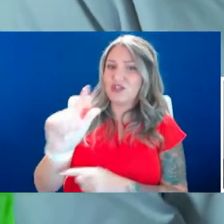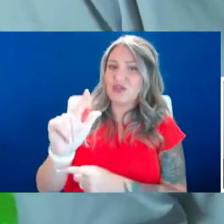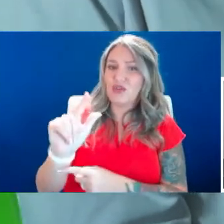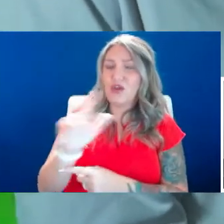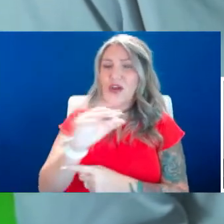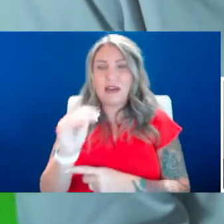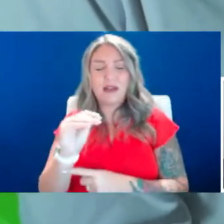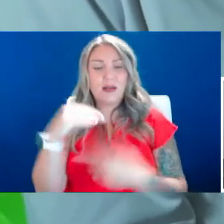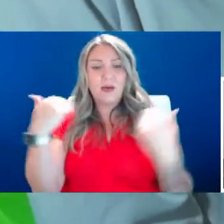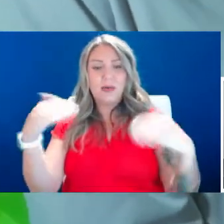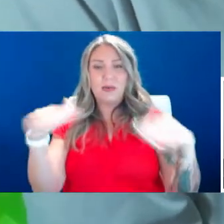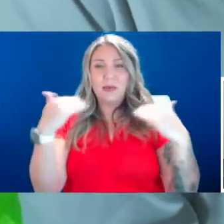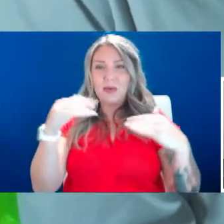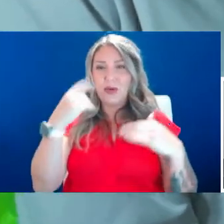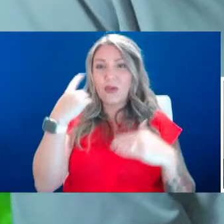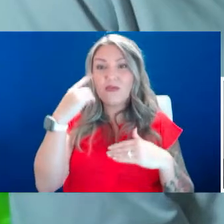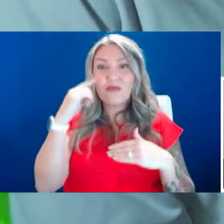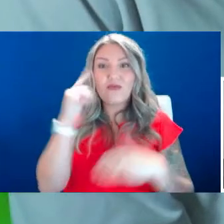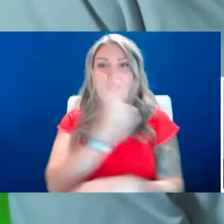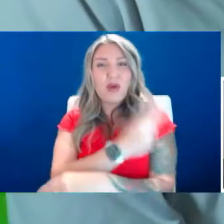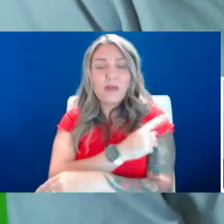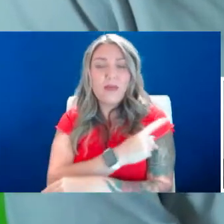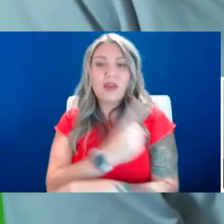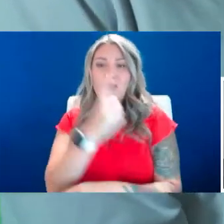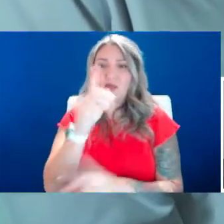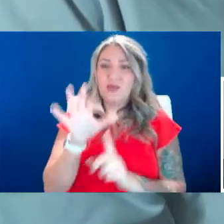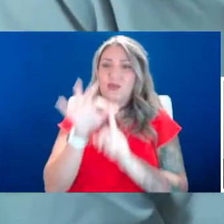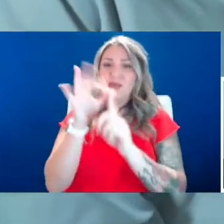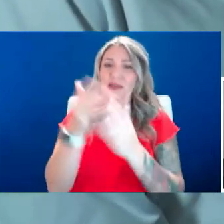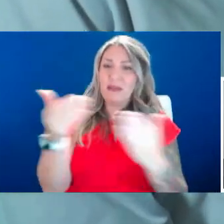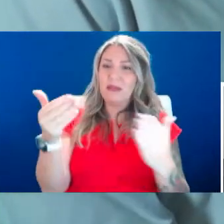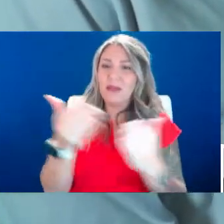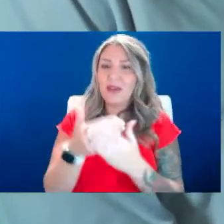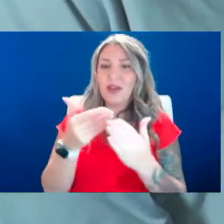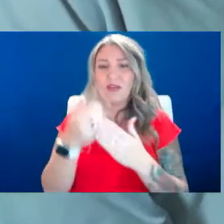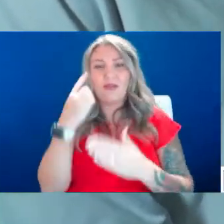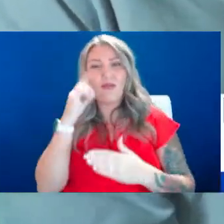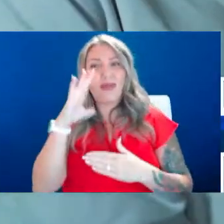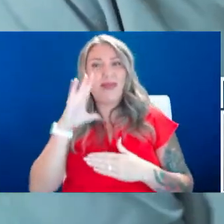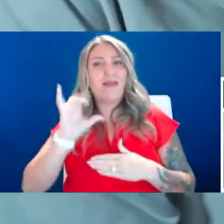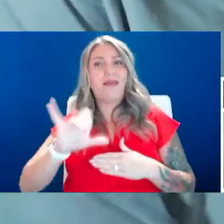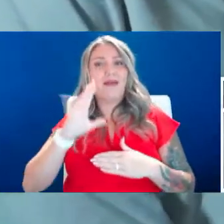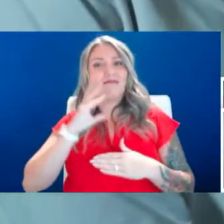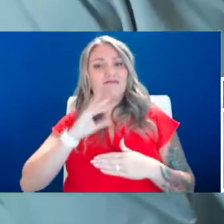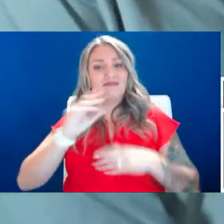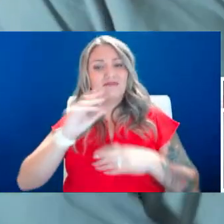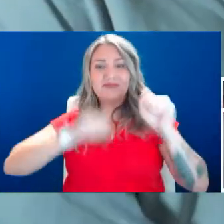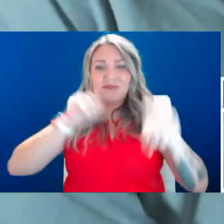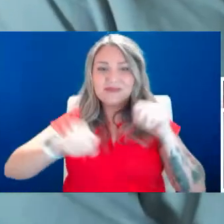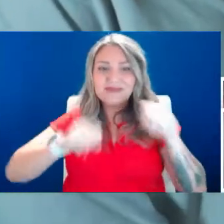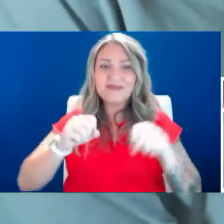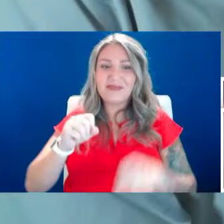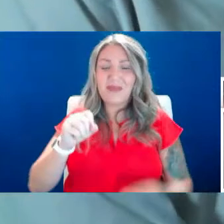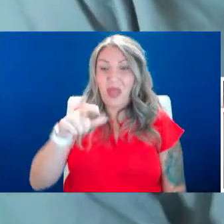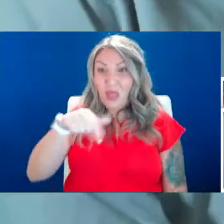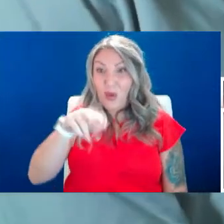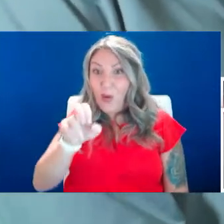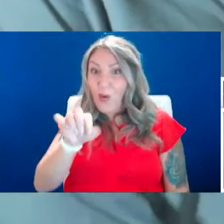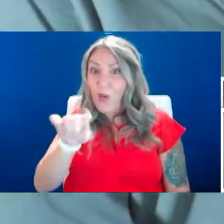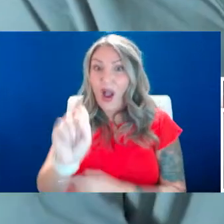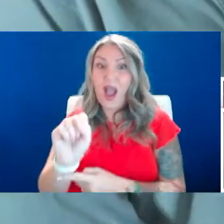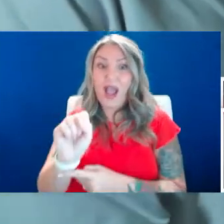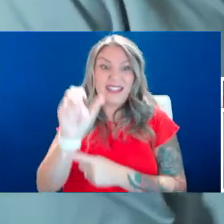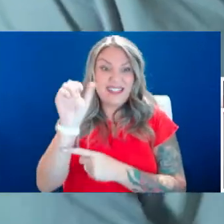patients. One of the unique things about this ride, as I heard you mention earlier, quads, and yes, the riders